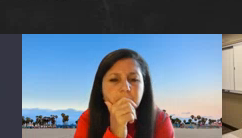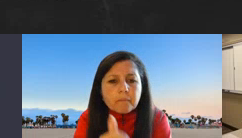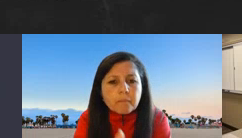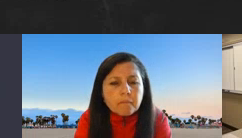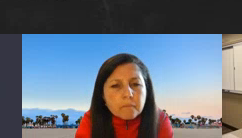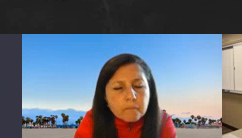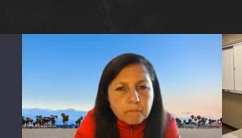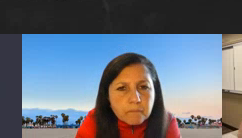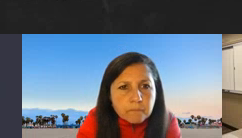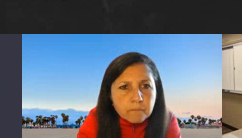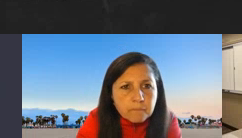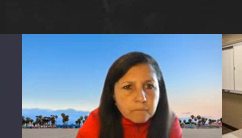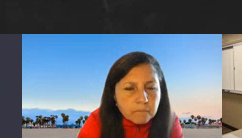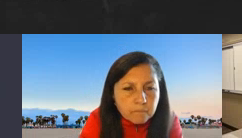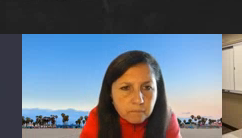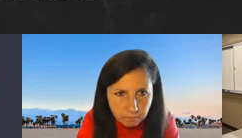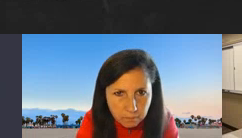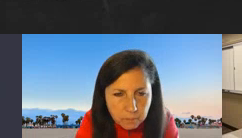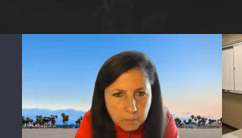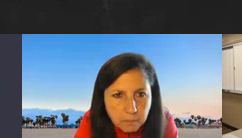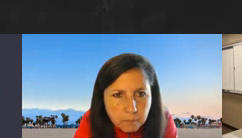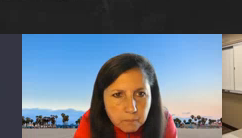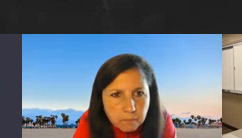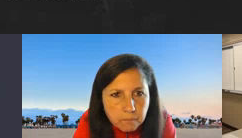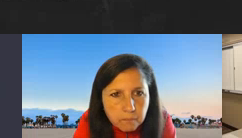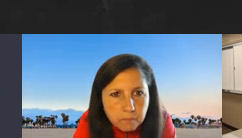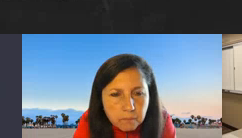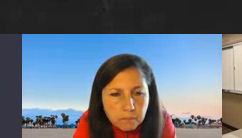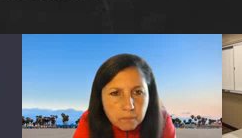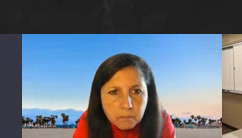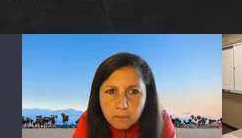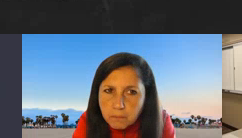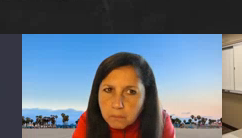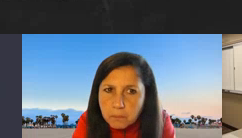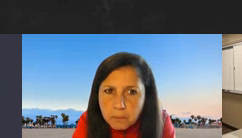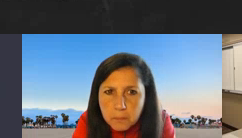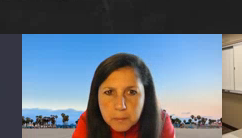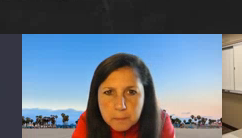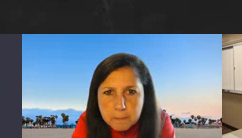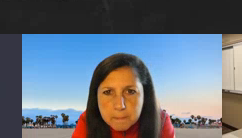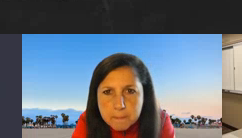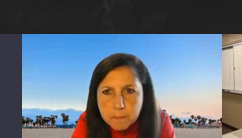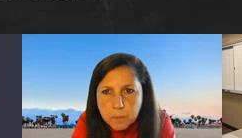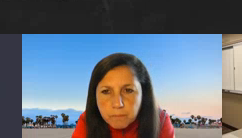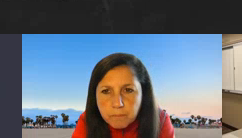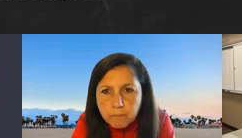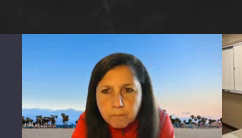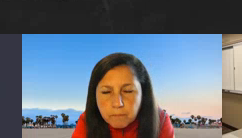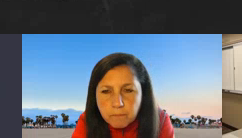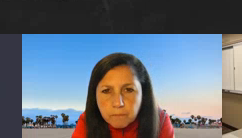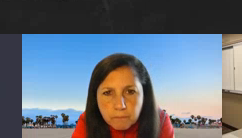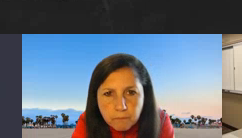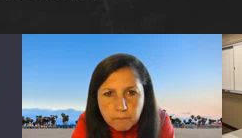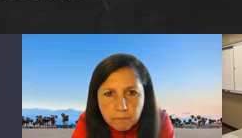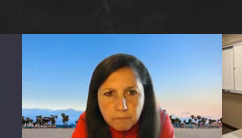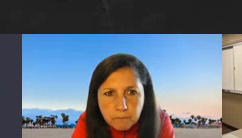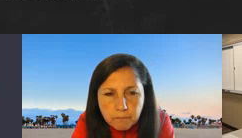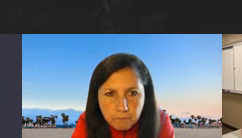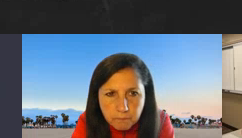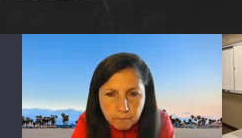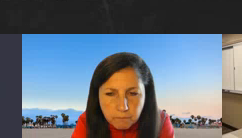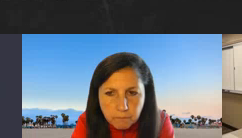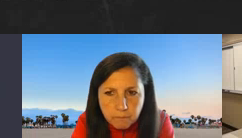Okay, so if you guys are following along and you're creating your own team, create a team, and then you have your various types